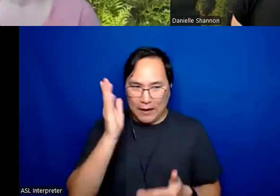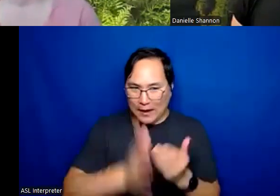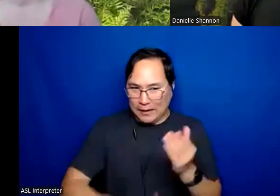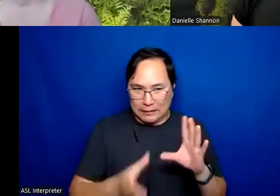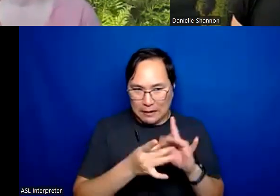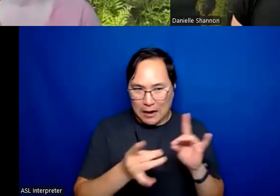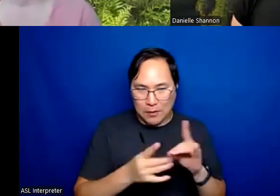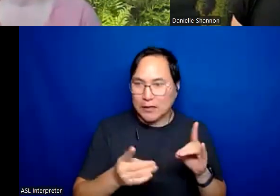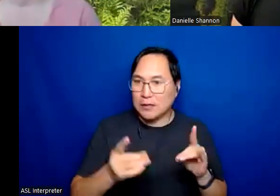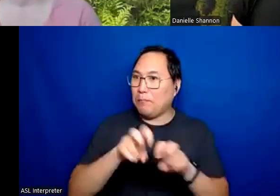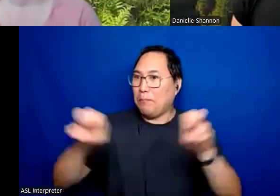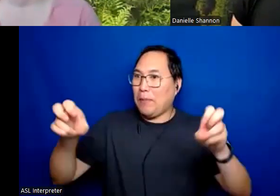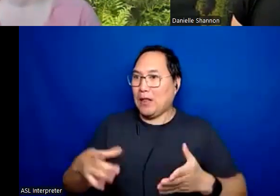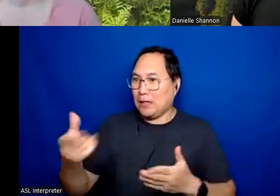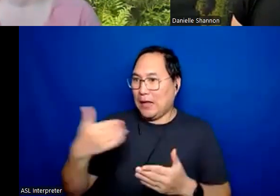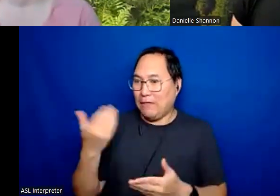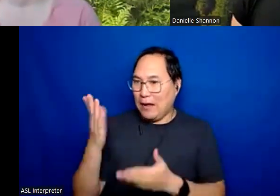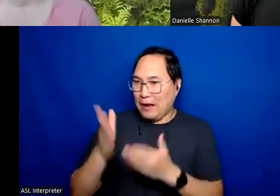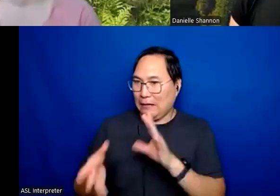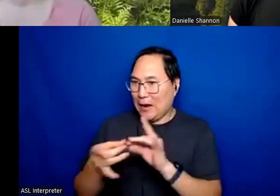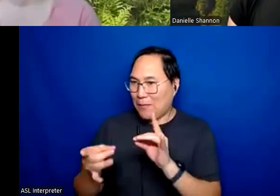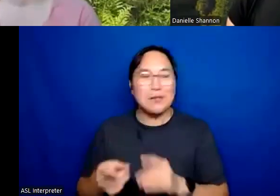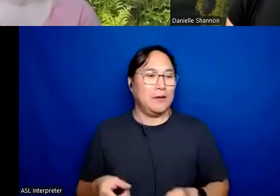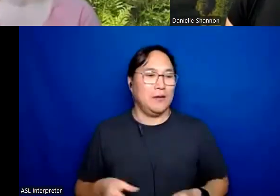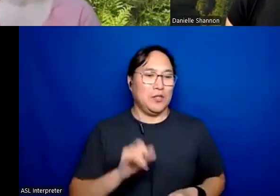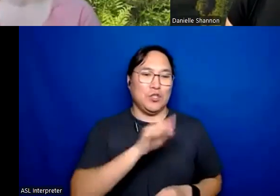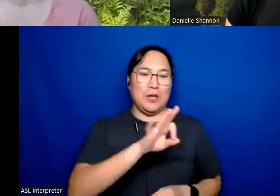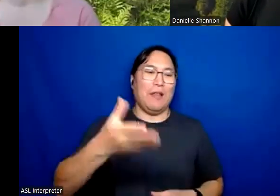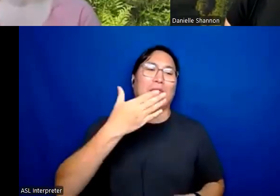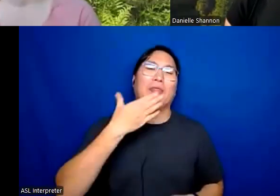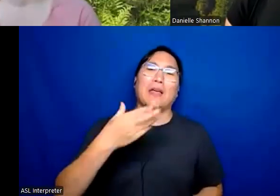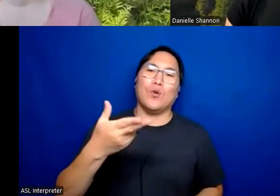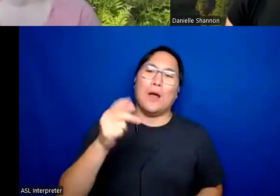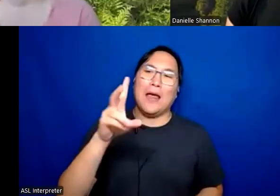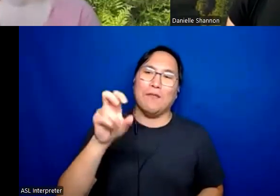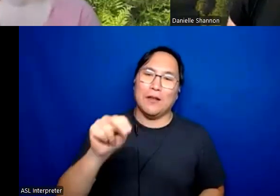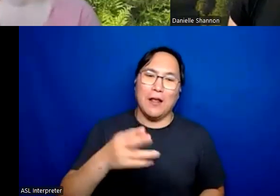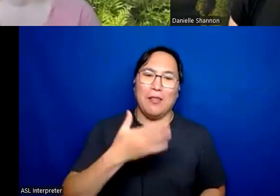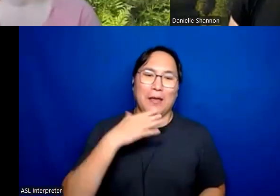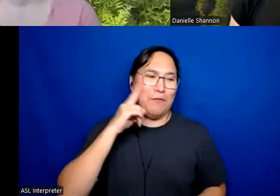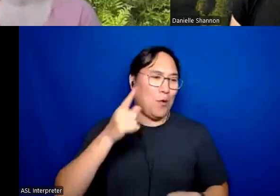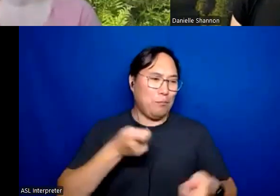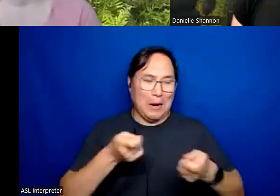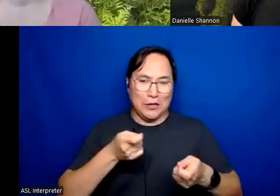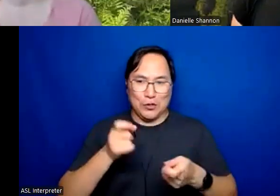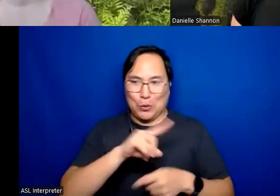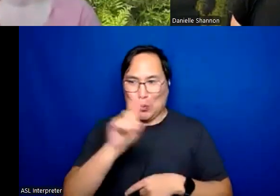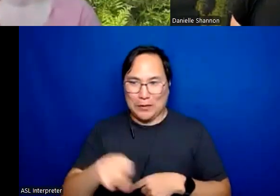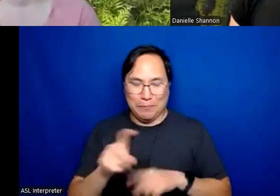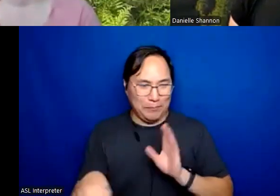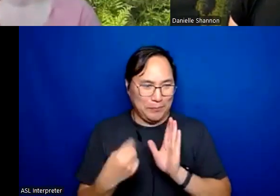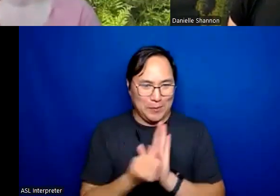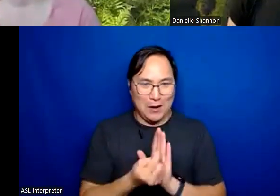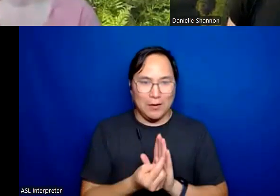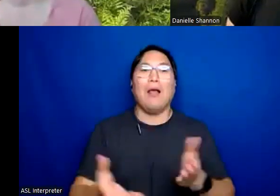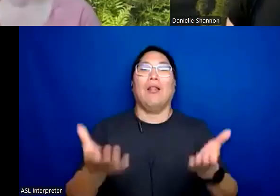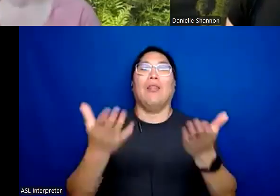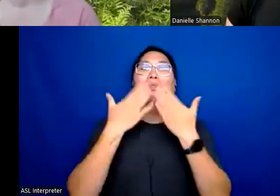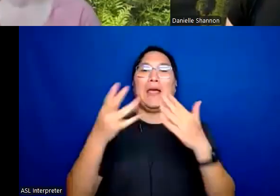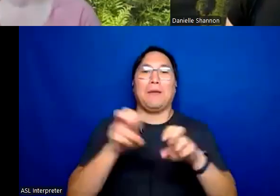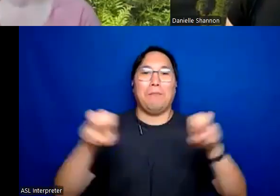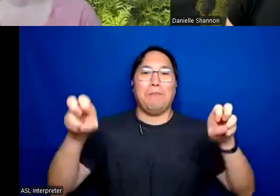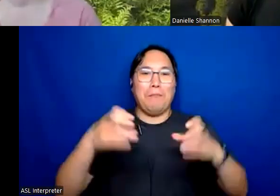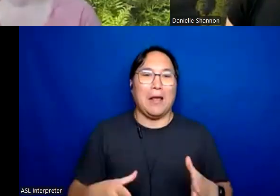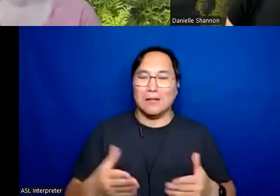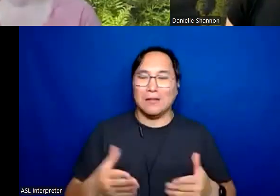panelists? Yeah, so first of all, this turned out, thank you, Haven, and thanks for grabbing the questions. And I just wanted to thank the panelists and all